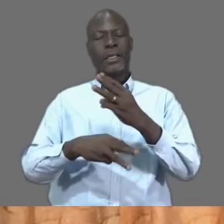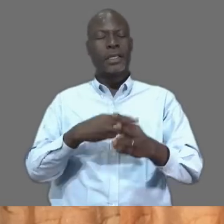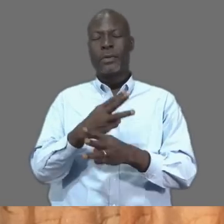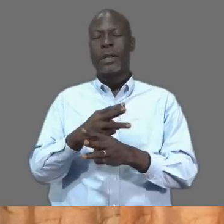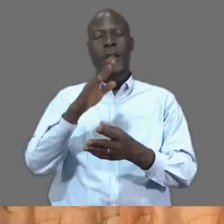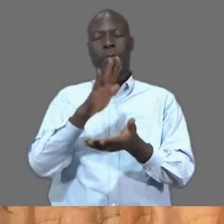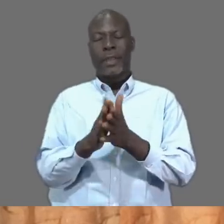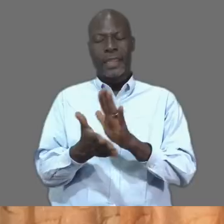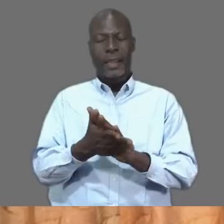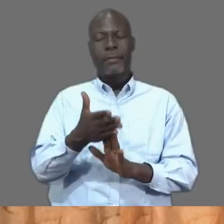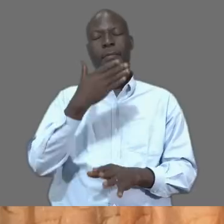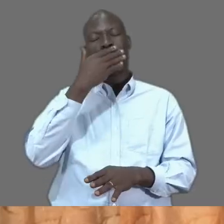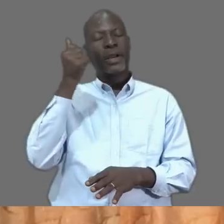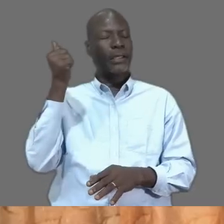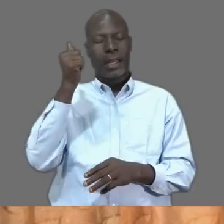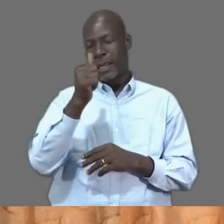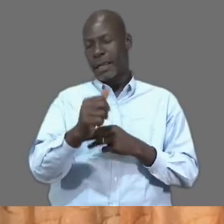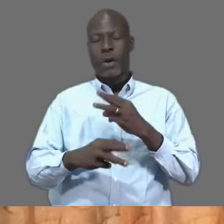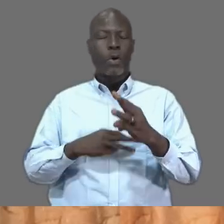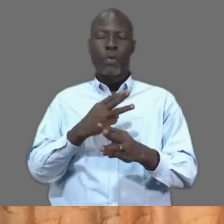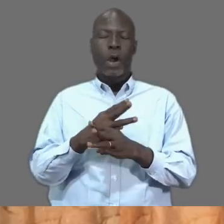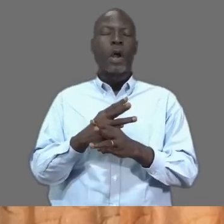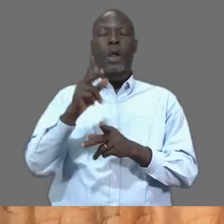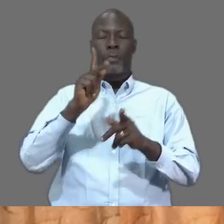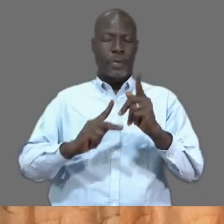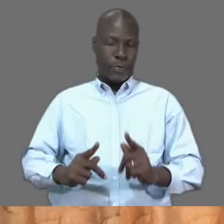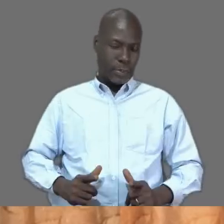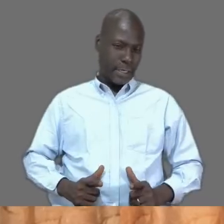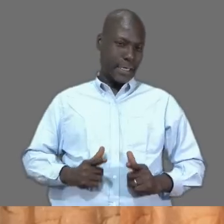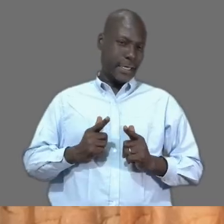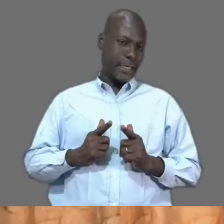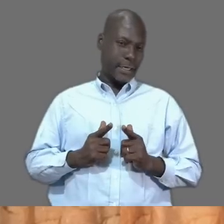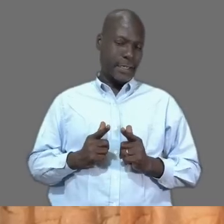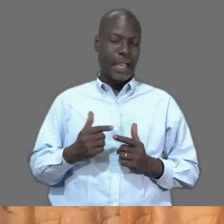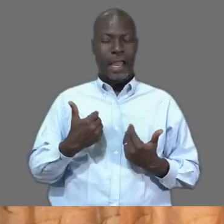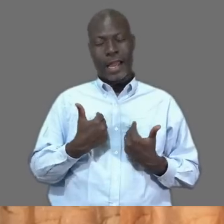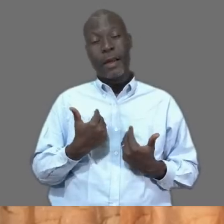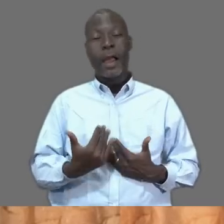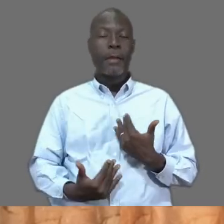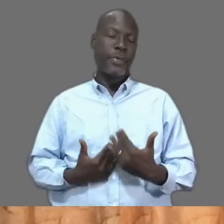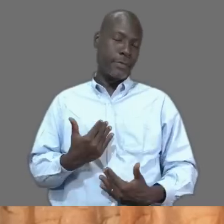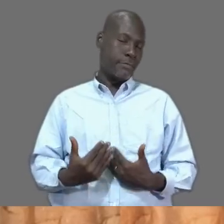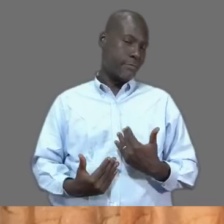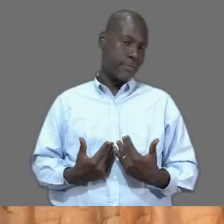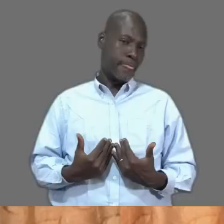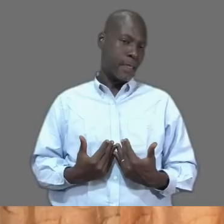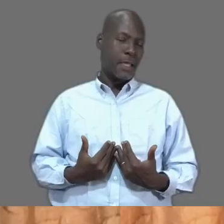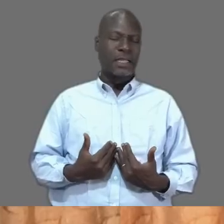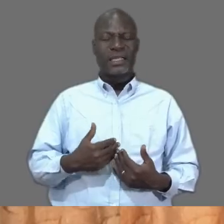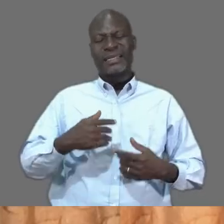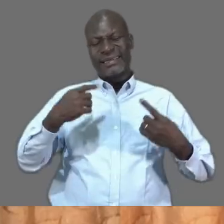aye iwiasi papa, inipa, ye timu, nanka ye wo en nijebie.